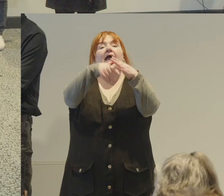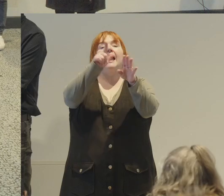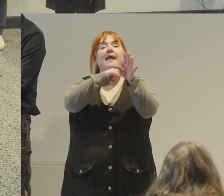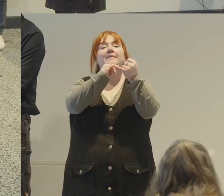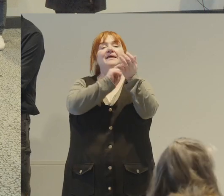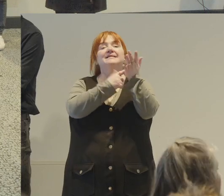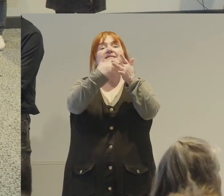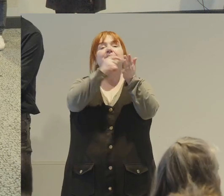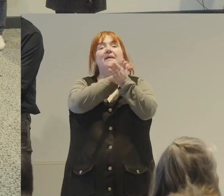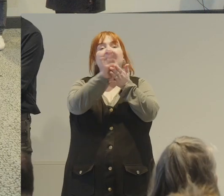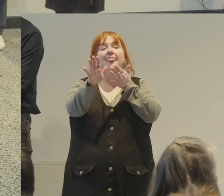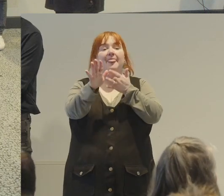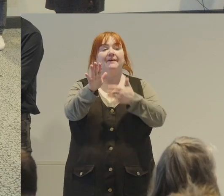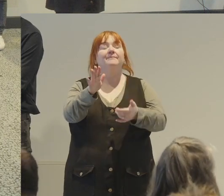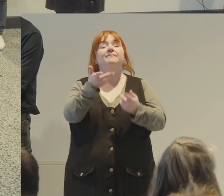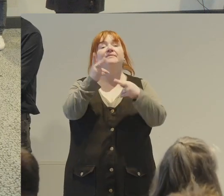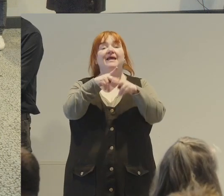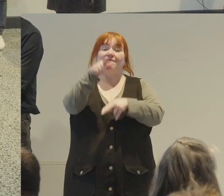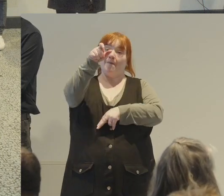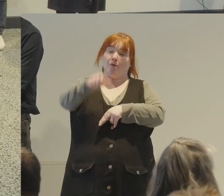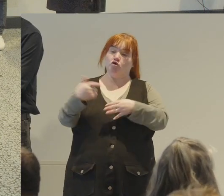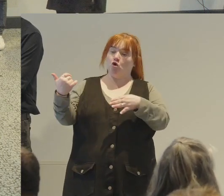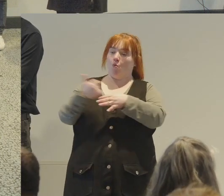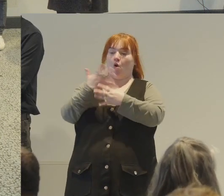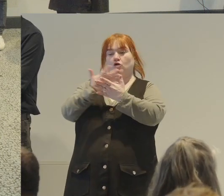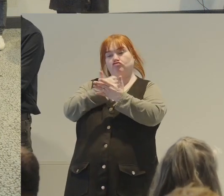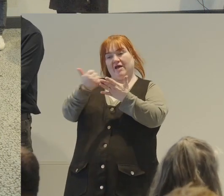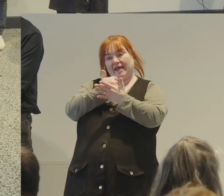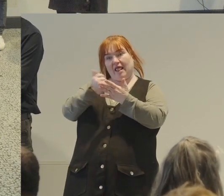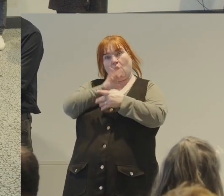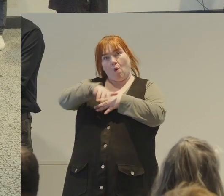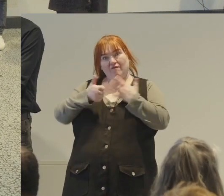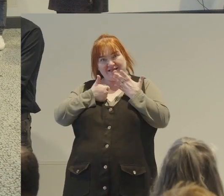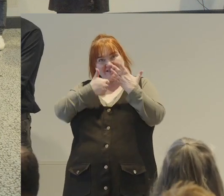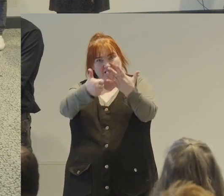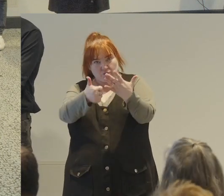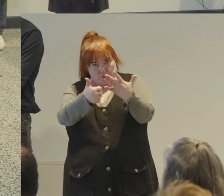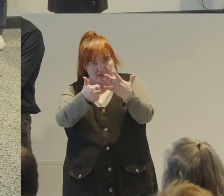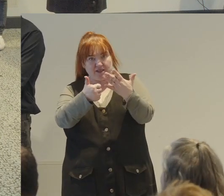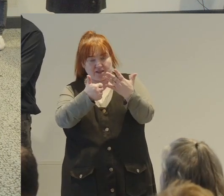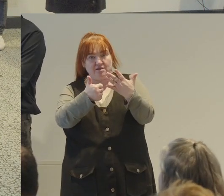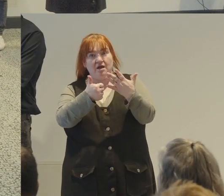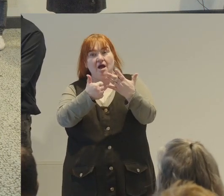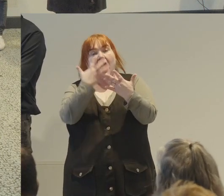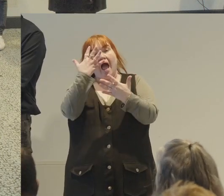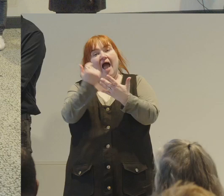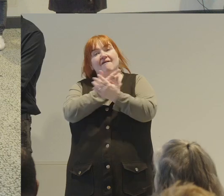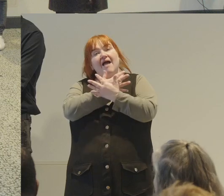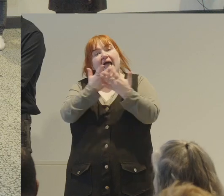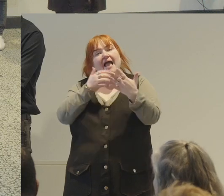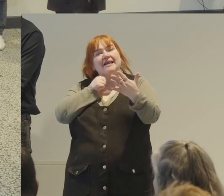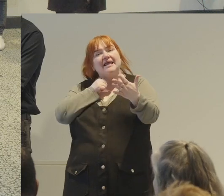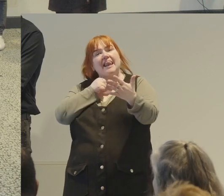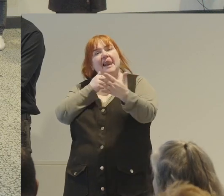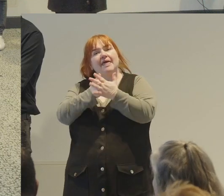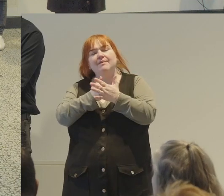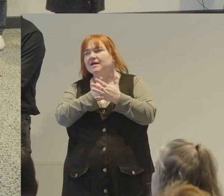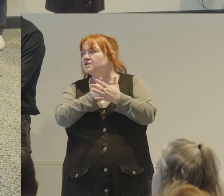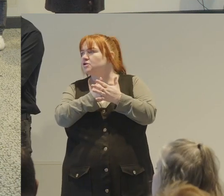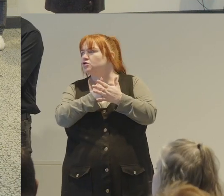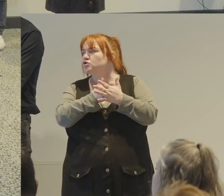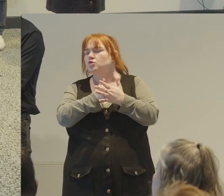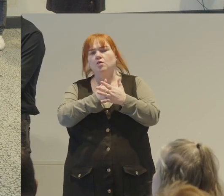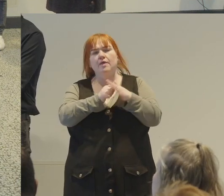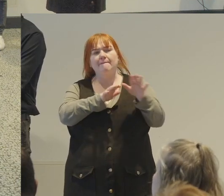says, if someone works a lot for you over, say, 6 weeks, is there any limit to the pace of payment?